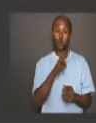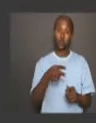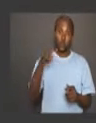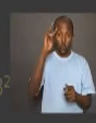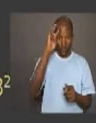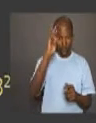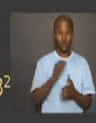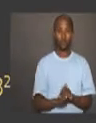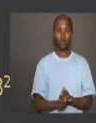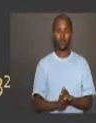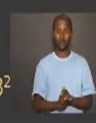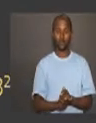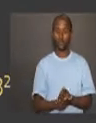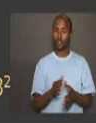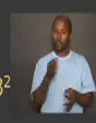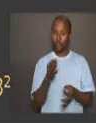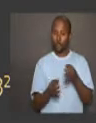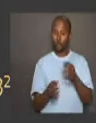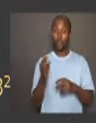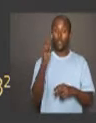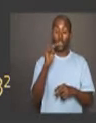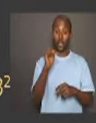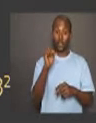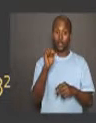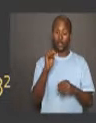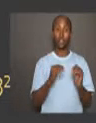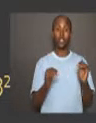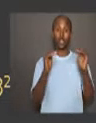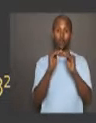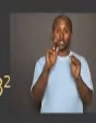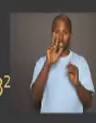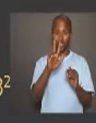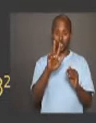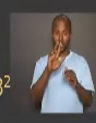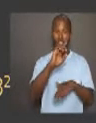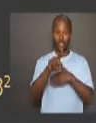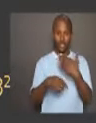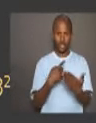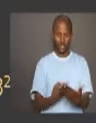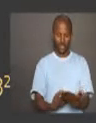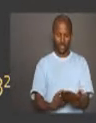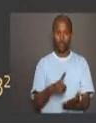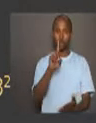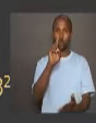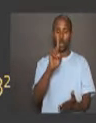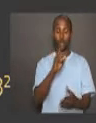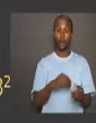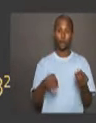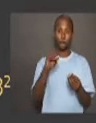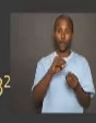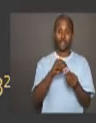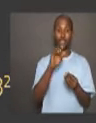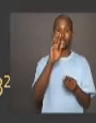squared. If n equals 3, then 1